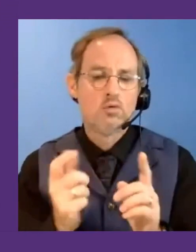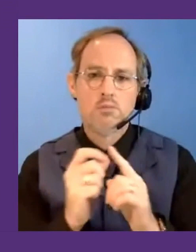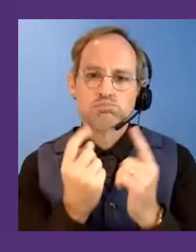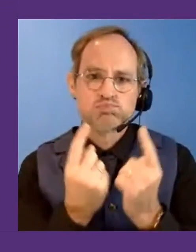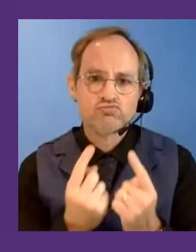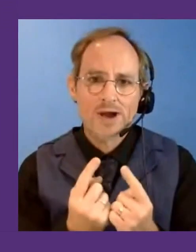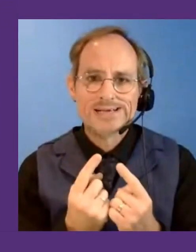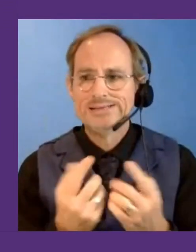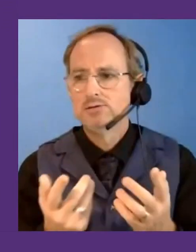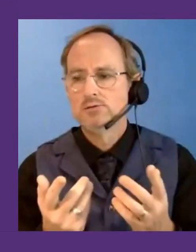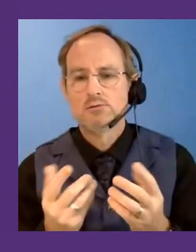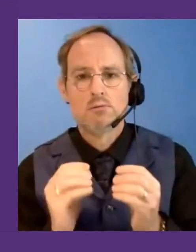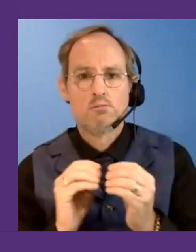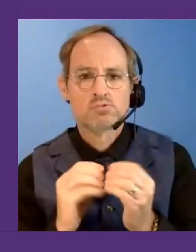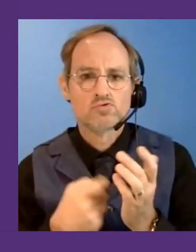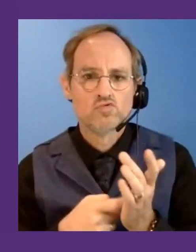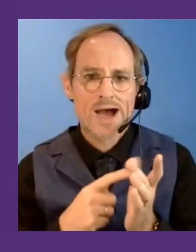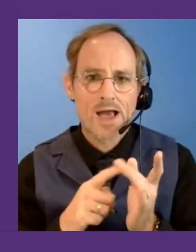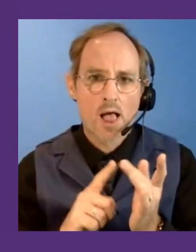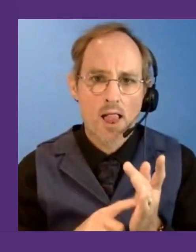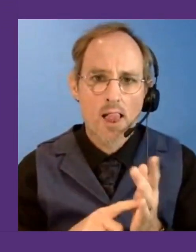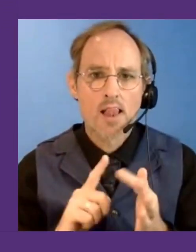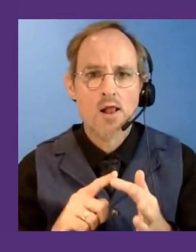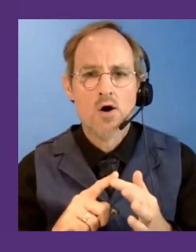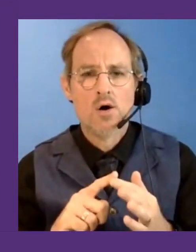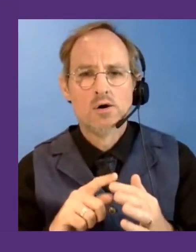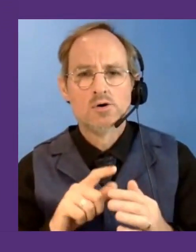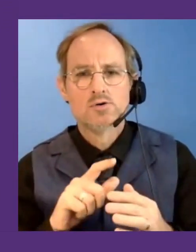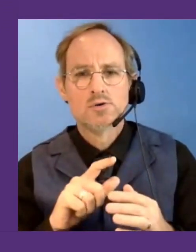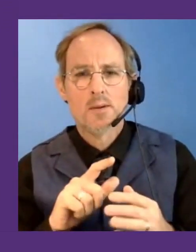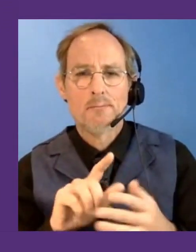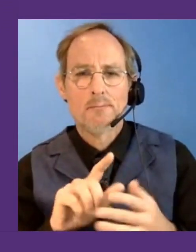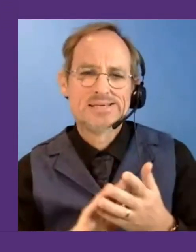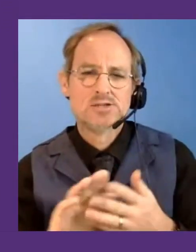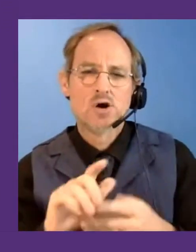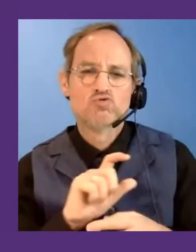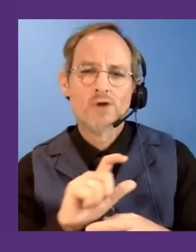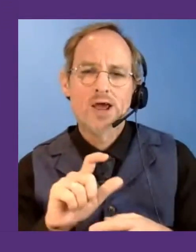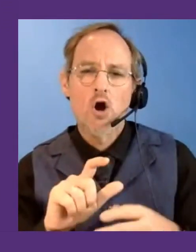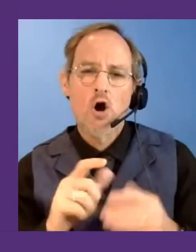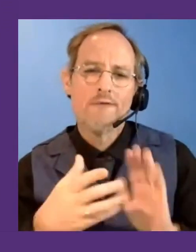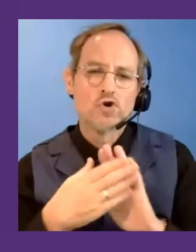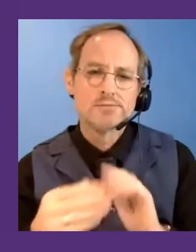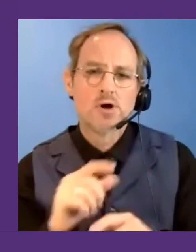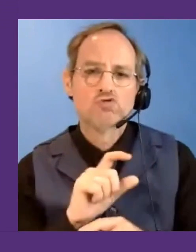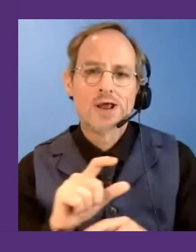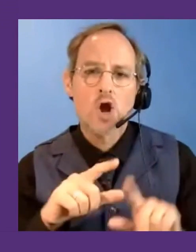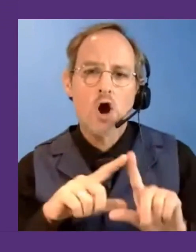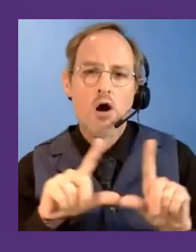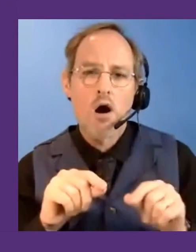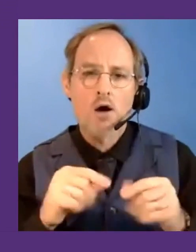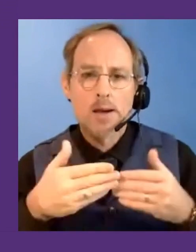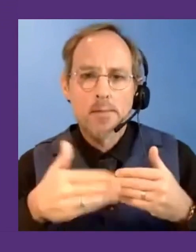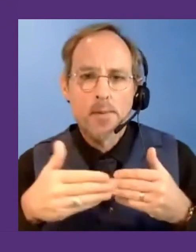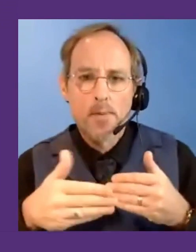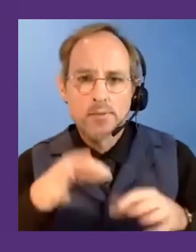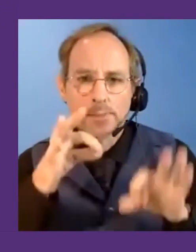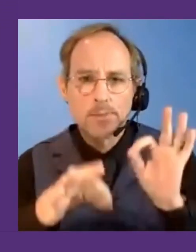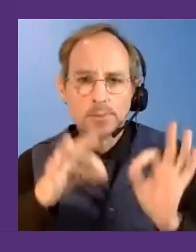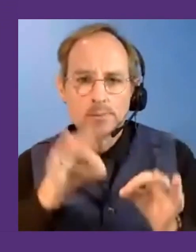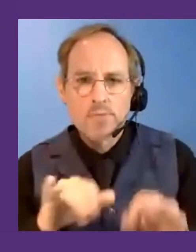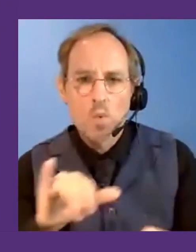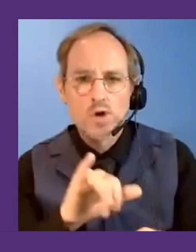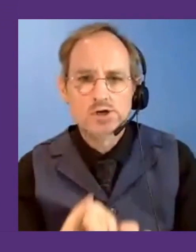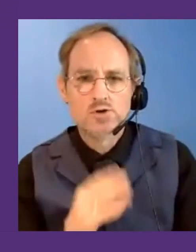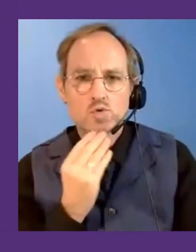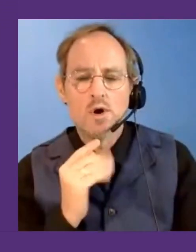or little bits out of the credit card so people know which credit card it is. These are all table stakes. Then you get into the more complex area,